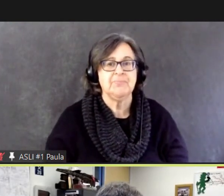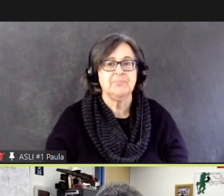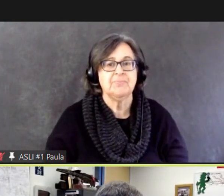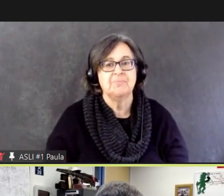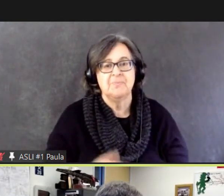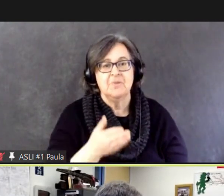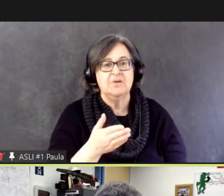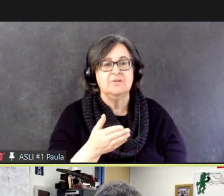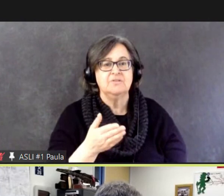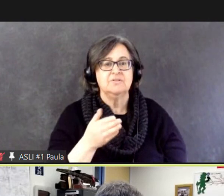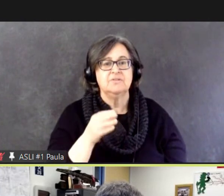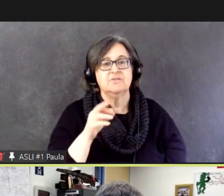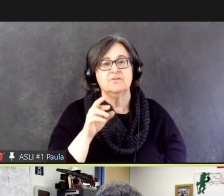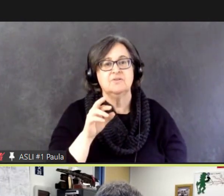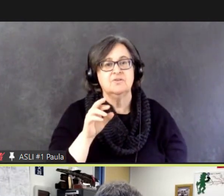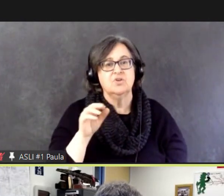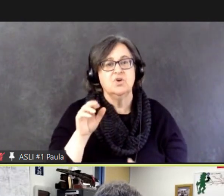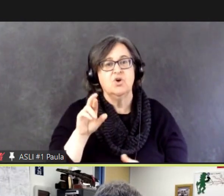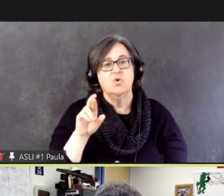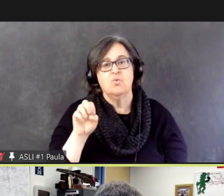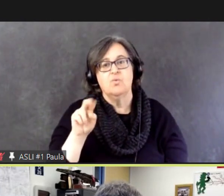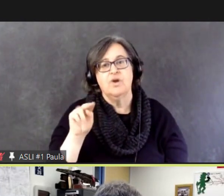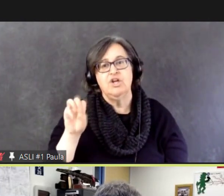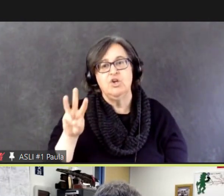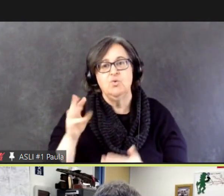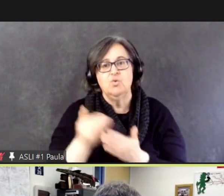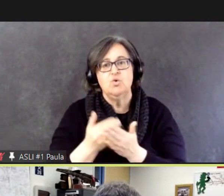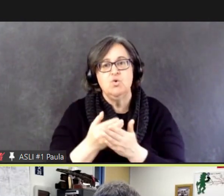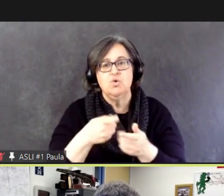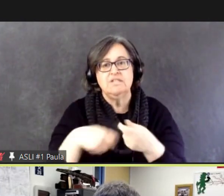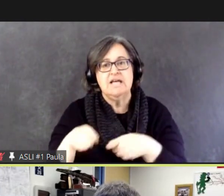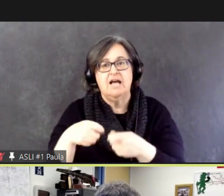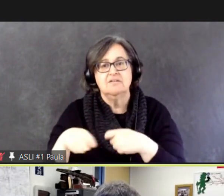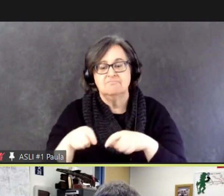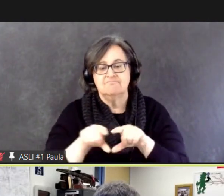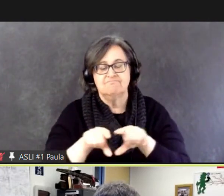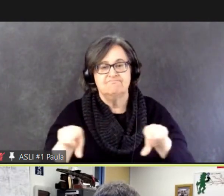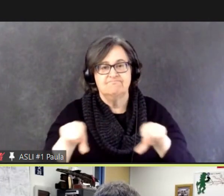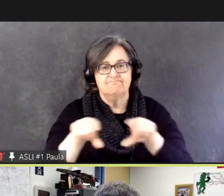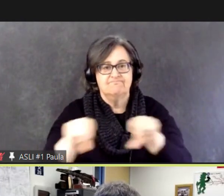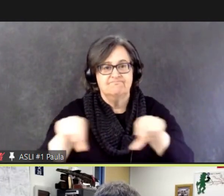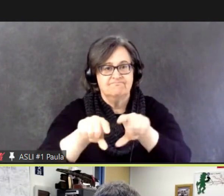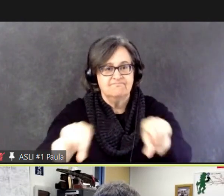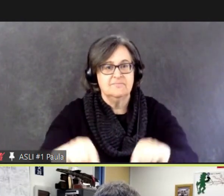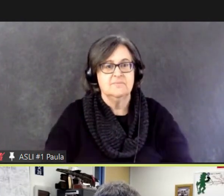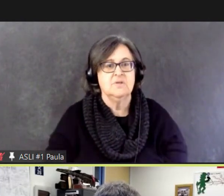Here's some of that renewal on the southbound track, fresh ties. Next slide.